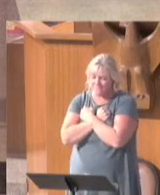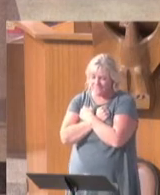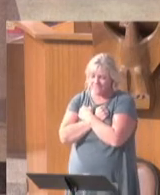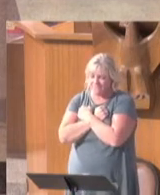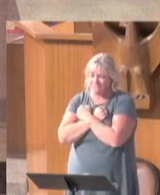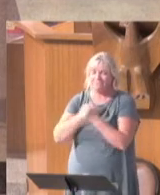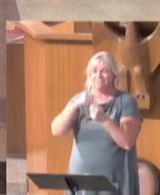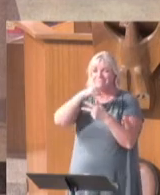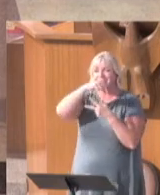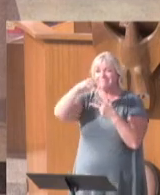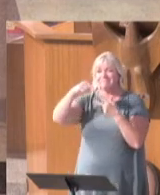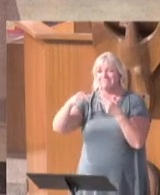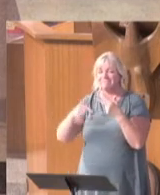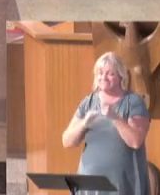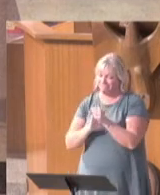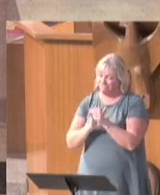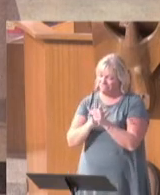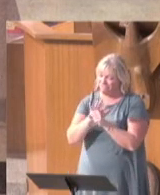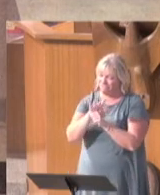love